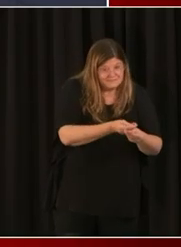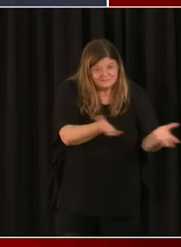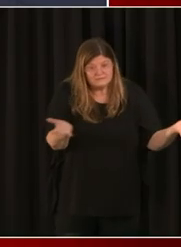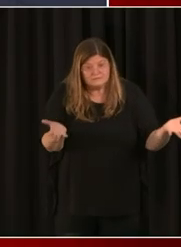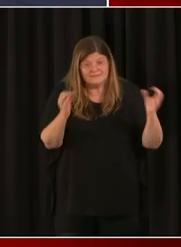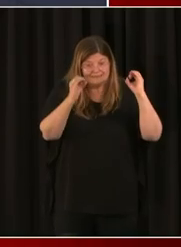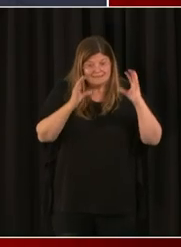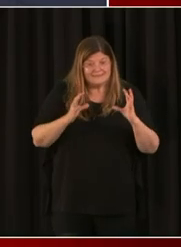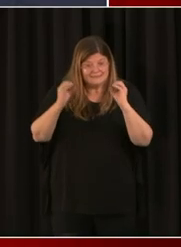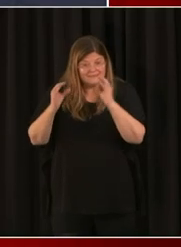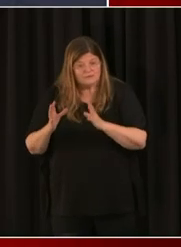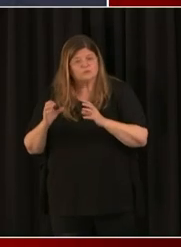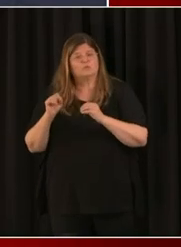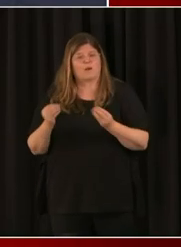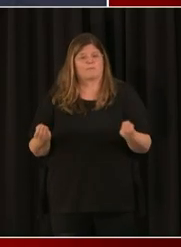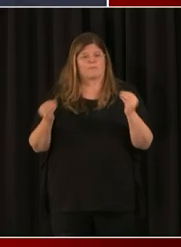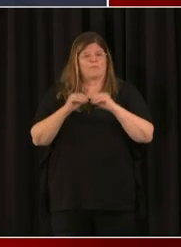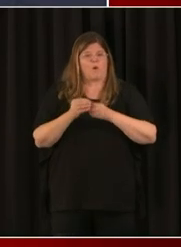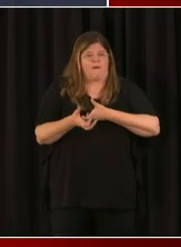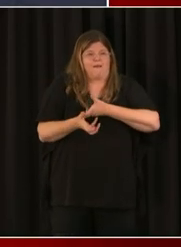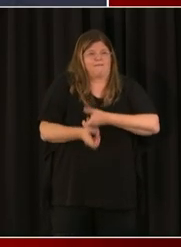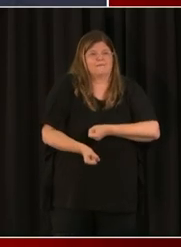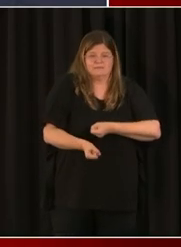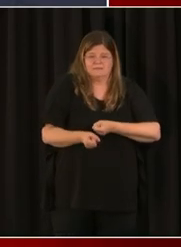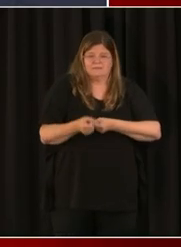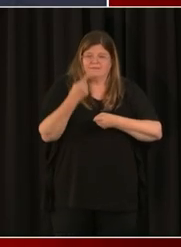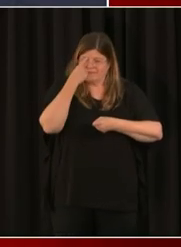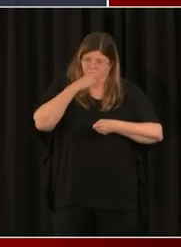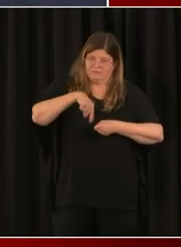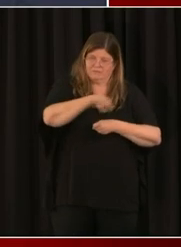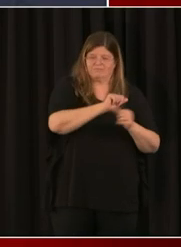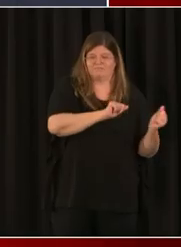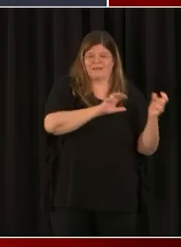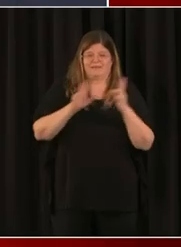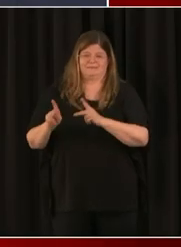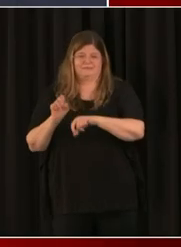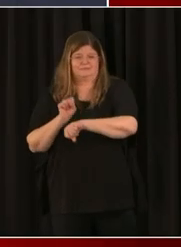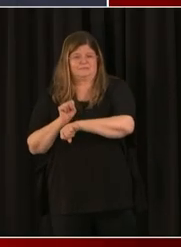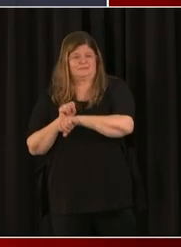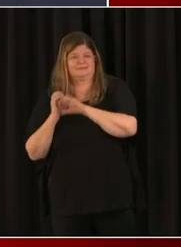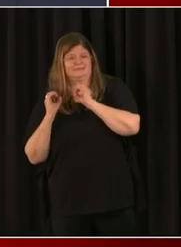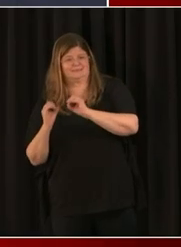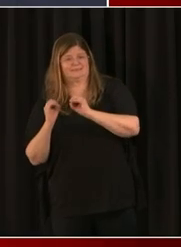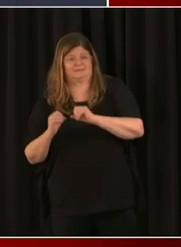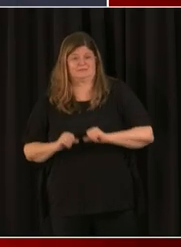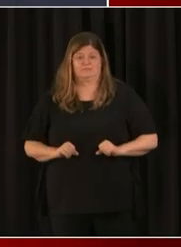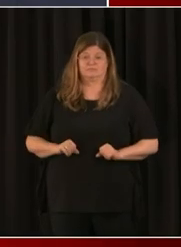vaccinating teachers can give them more confidence returning to schools? Can you just tease that out for me? Sure. Children Thank you.